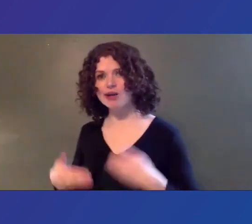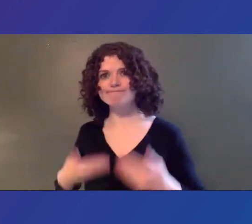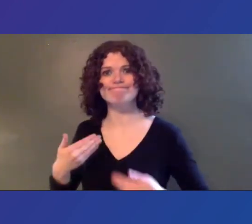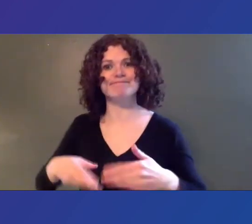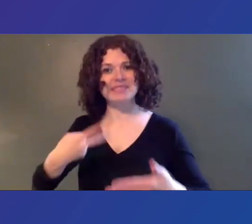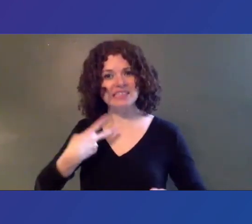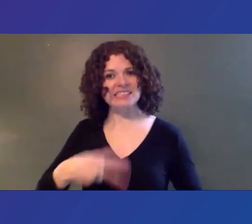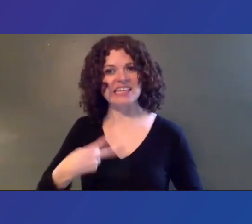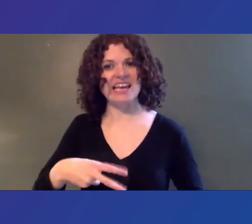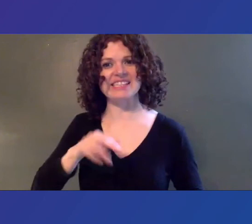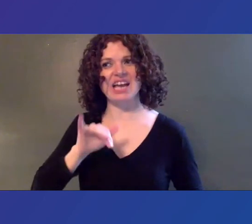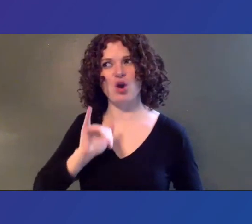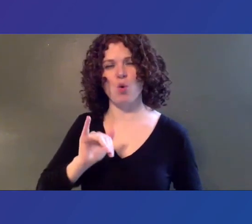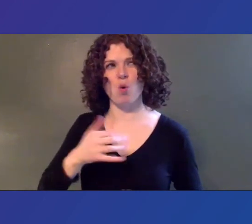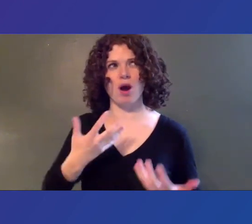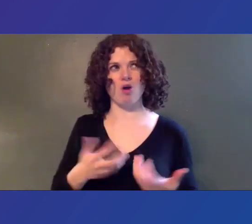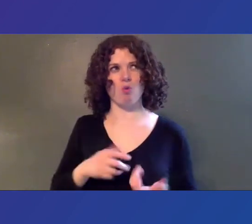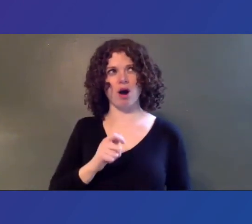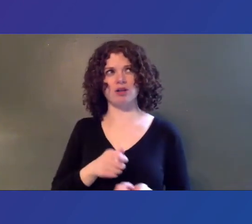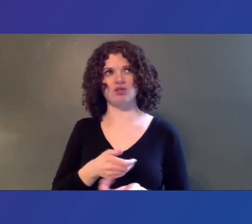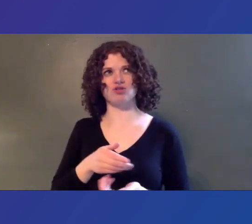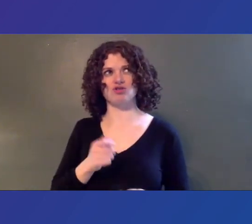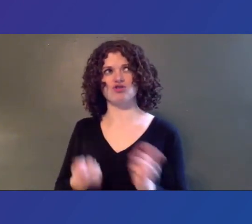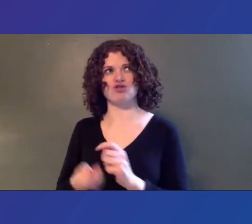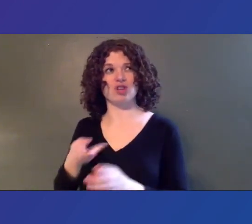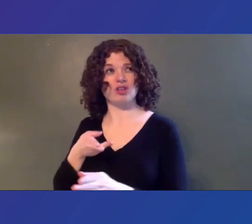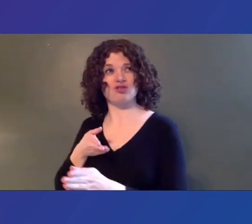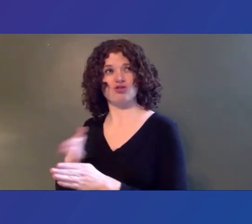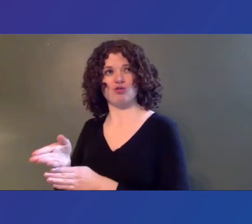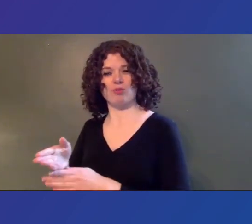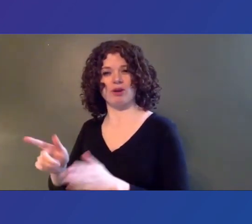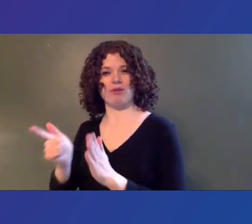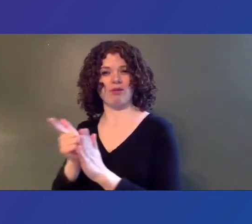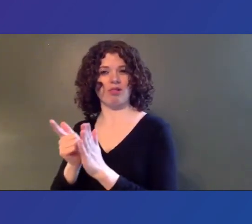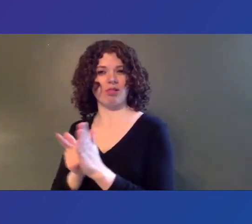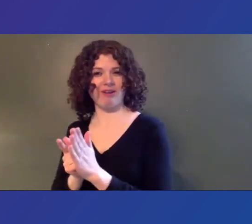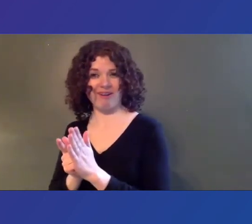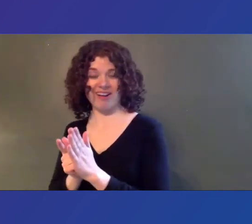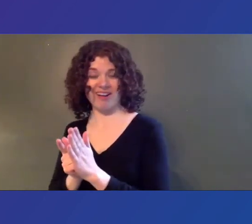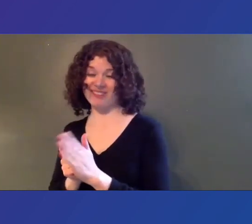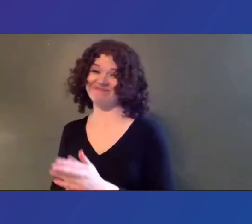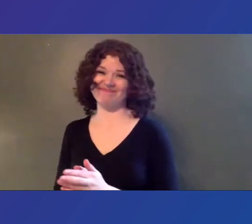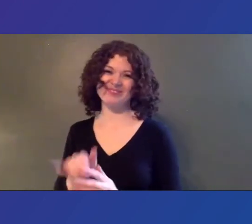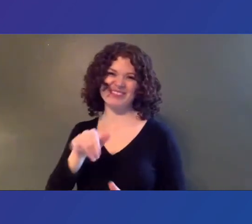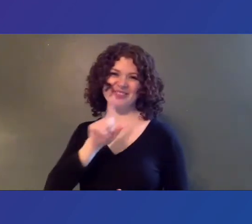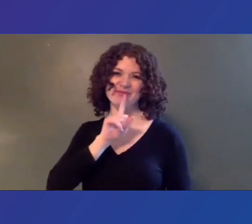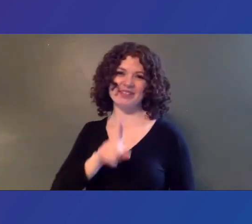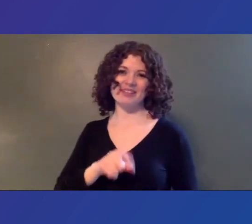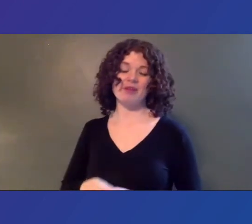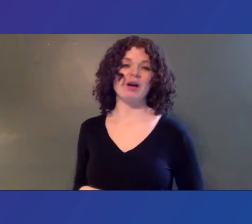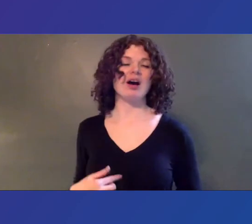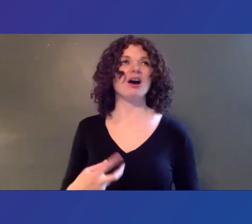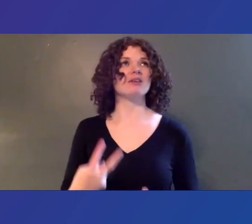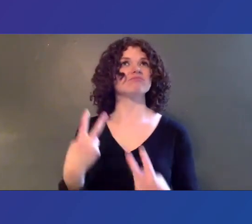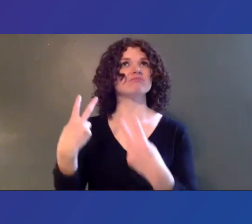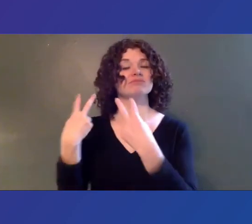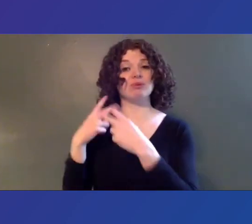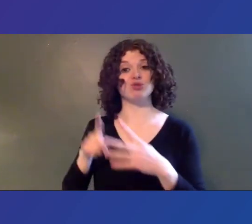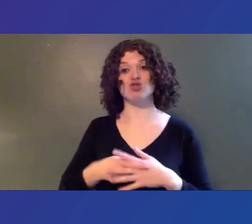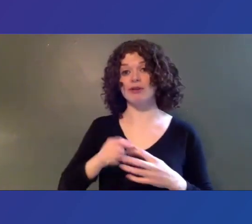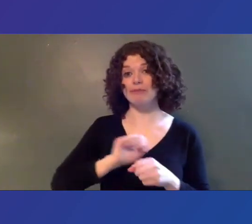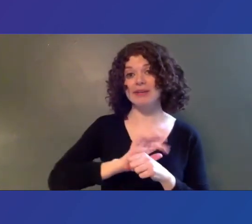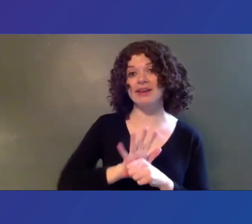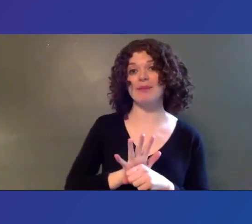of witnessing that. That's a reality. However, when I think back to the start of the pandemic, the first thing I think of is